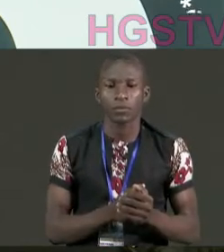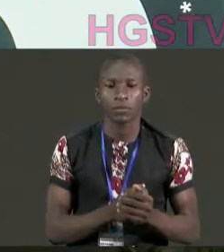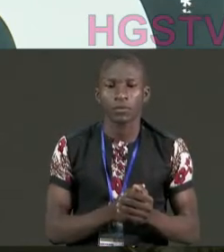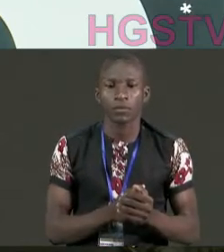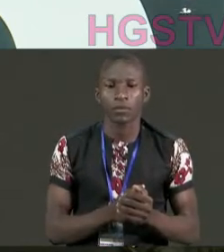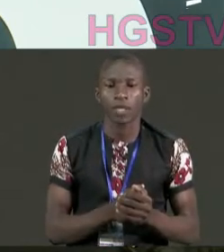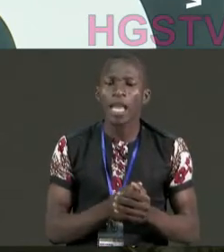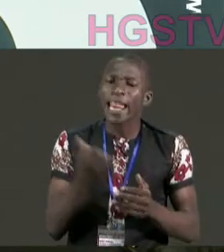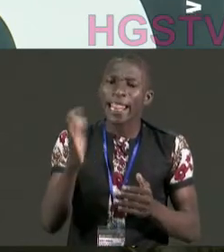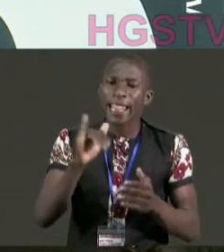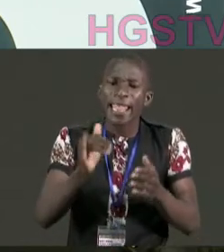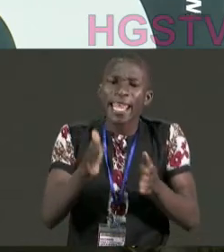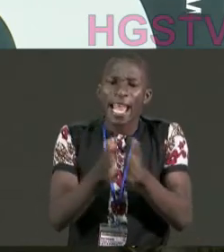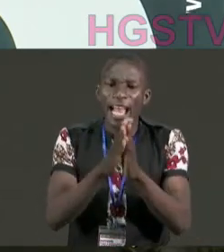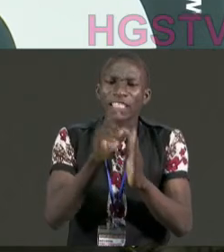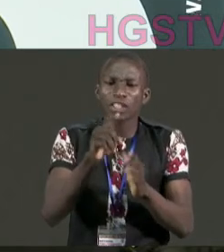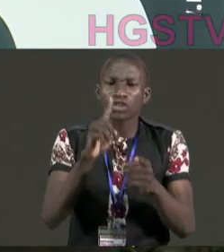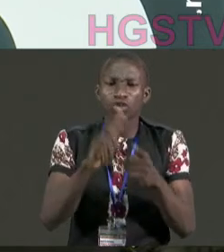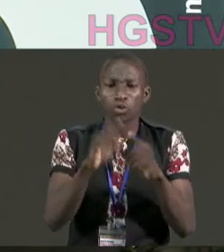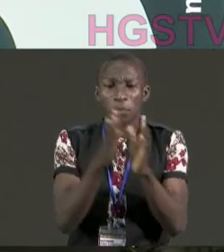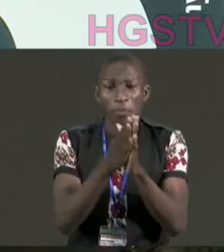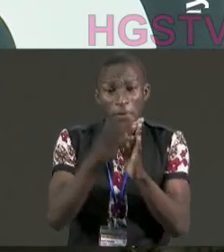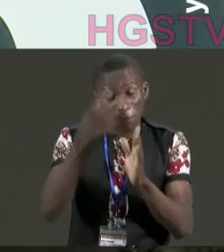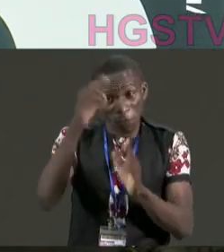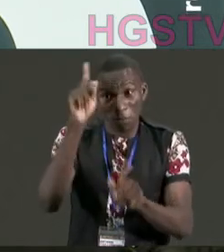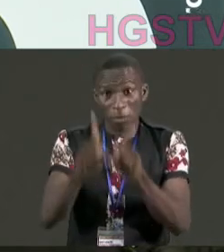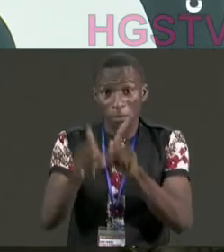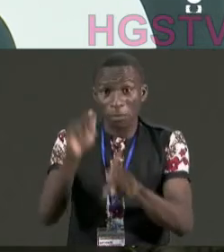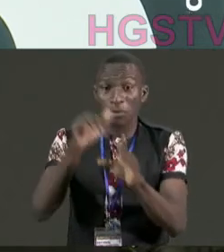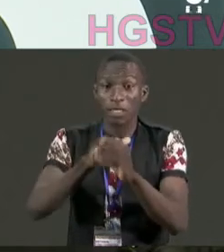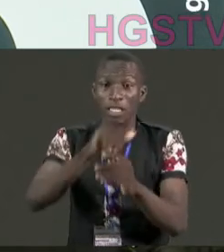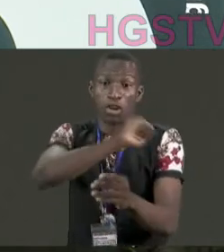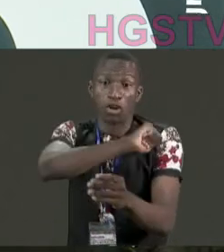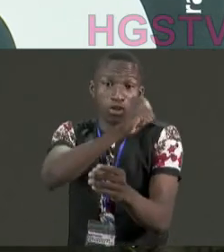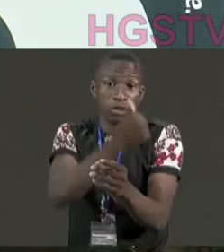Then he asks you to pray for those who are in authority,